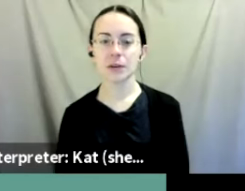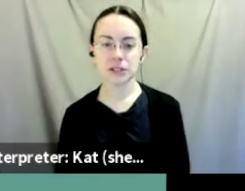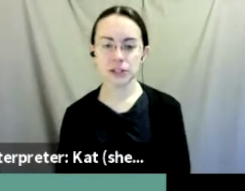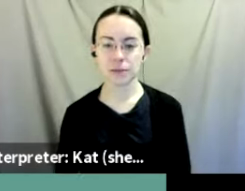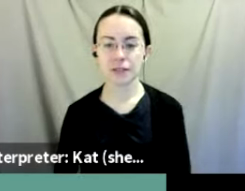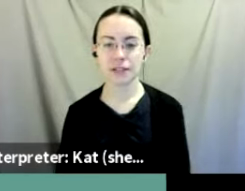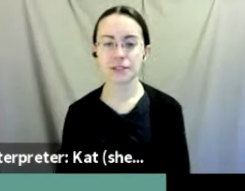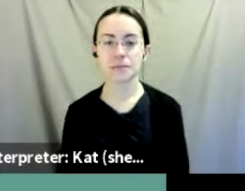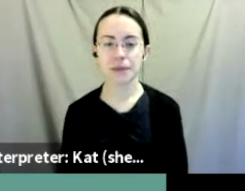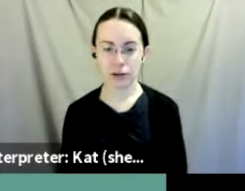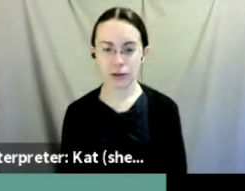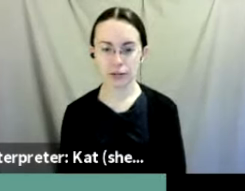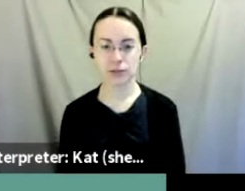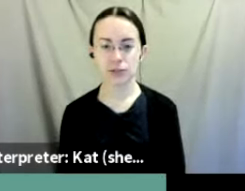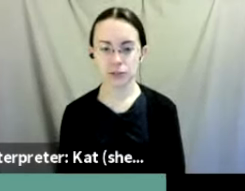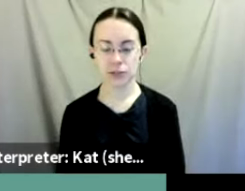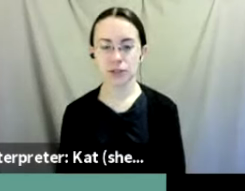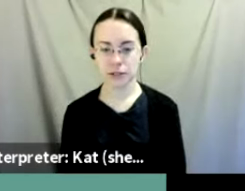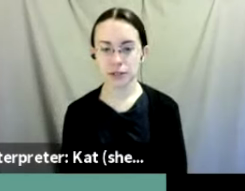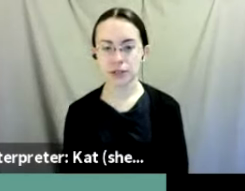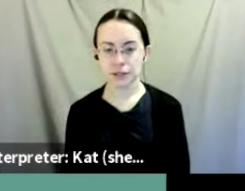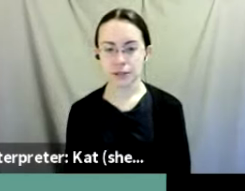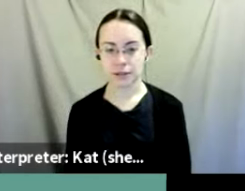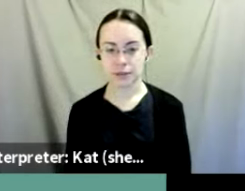And I want to start by giving some background